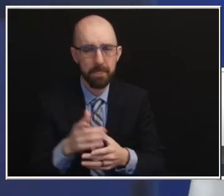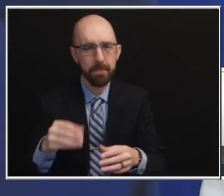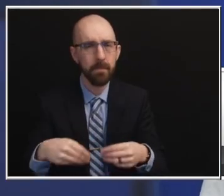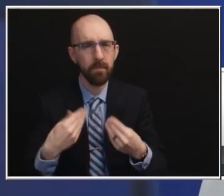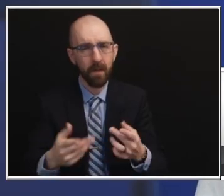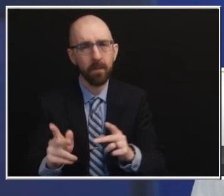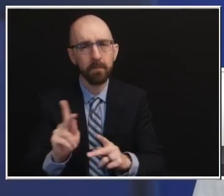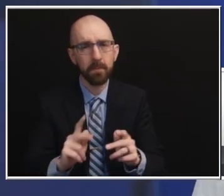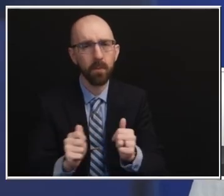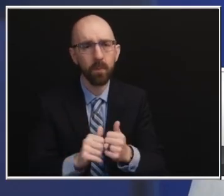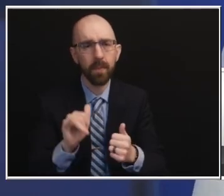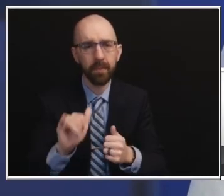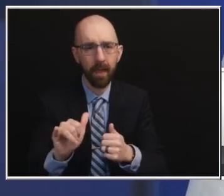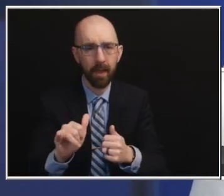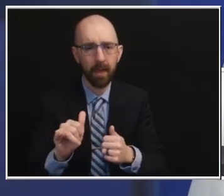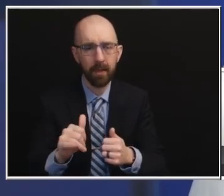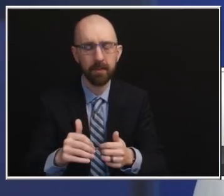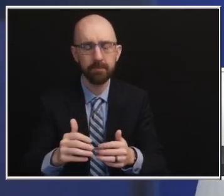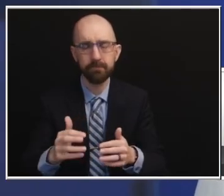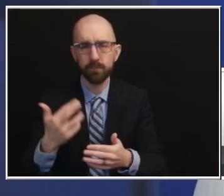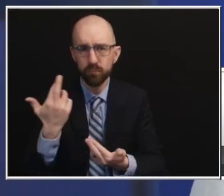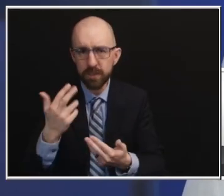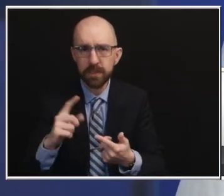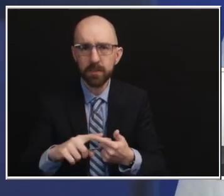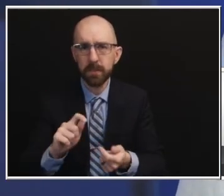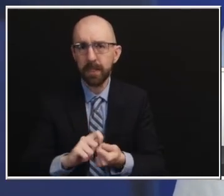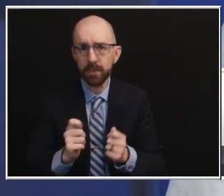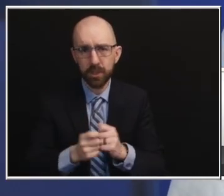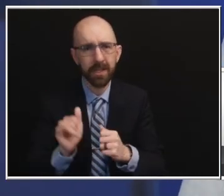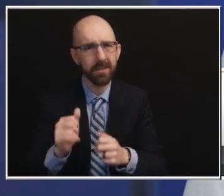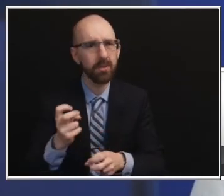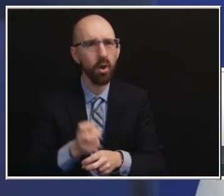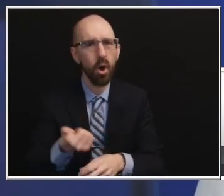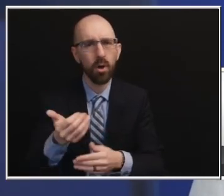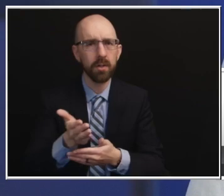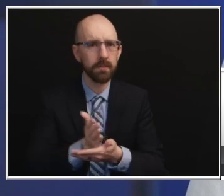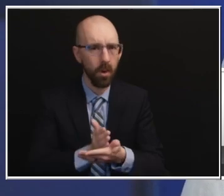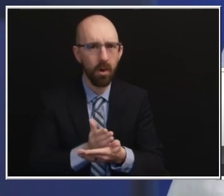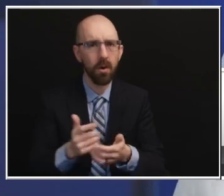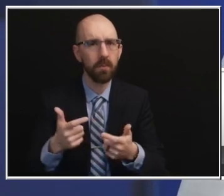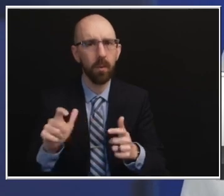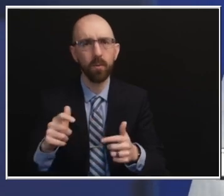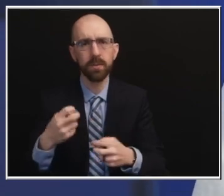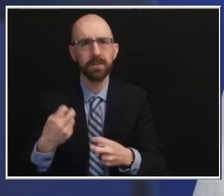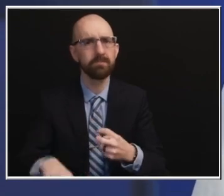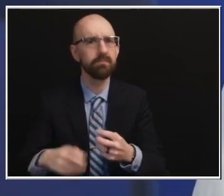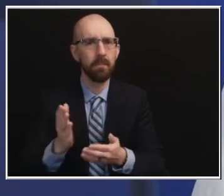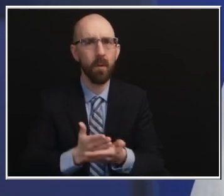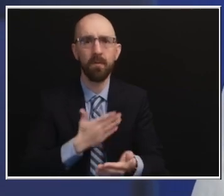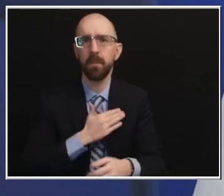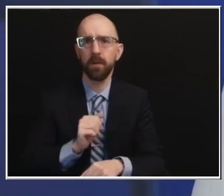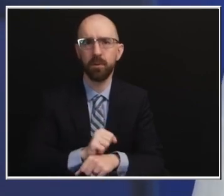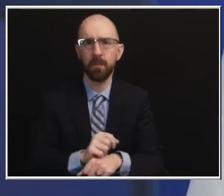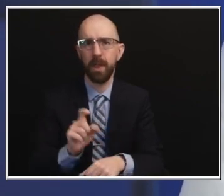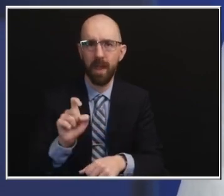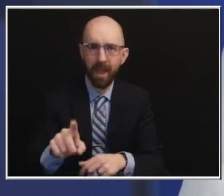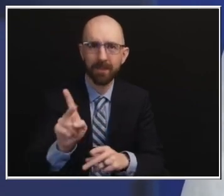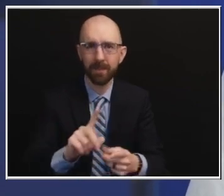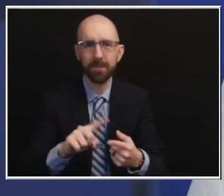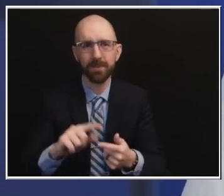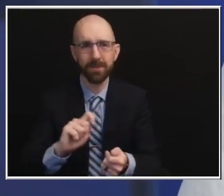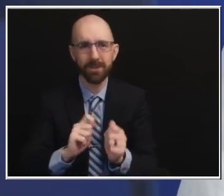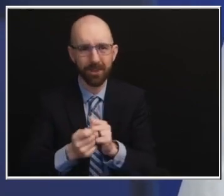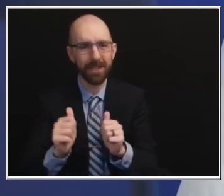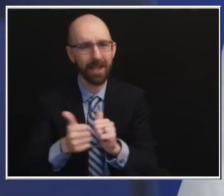that impetus to make change, which is really the hardest part. And one of the most difficult parts of my job is asking people to change the way they do things